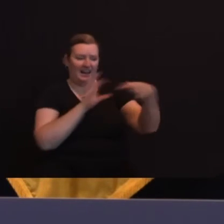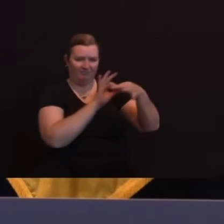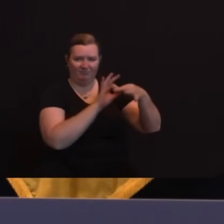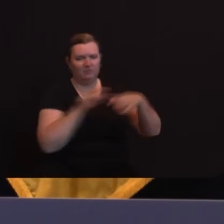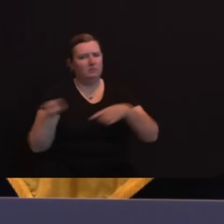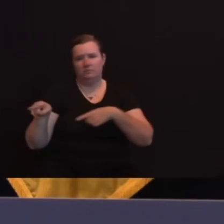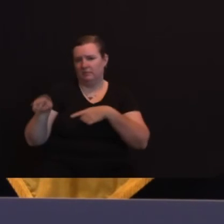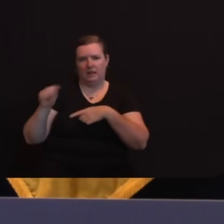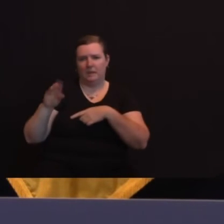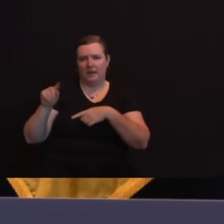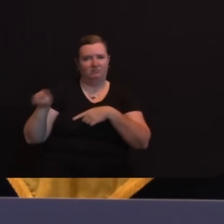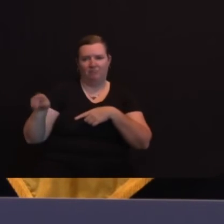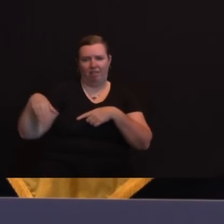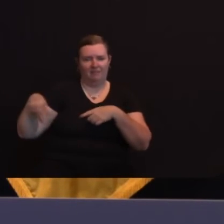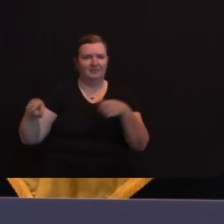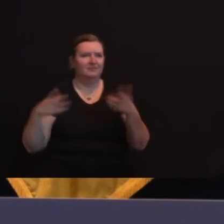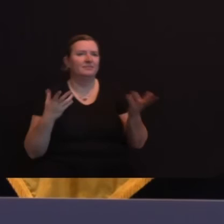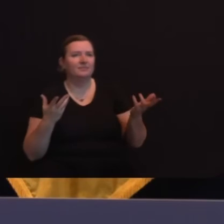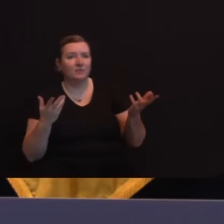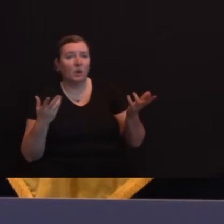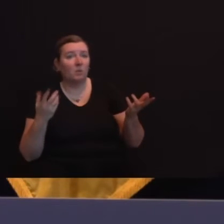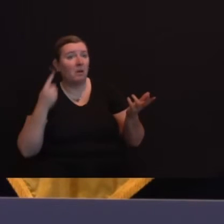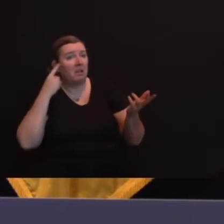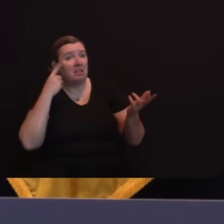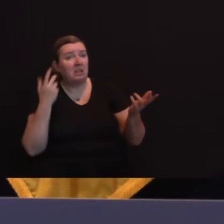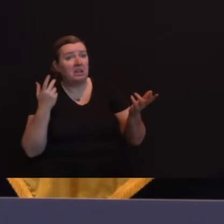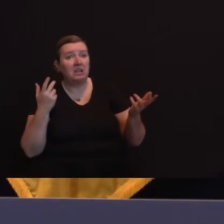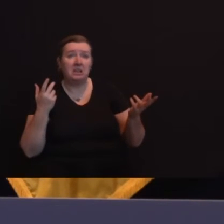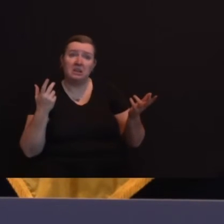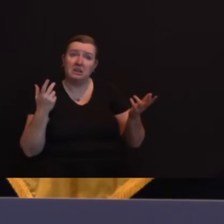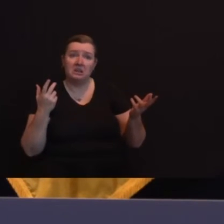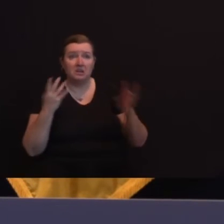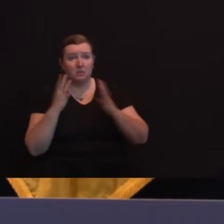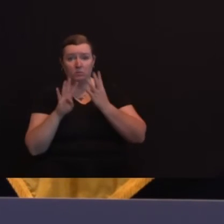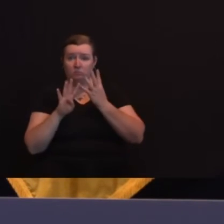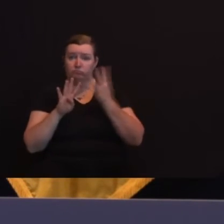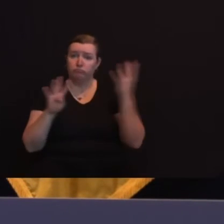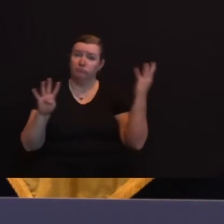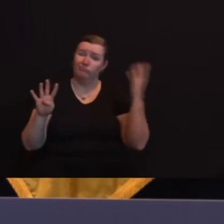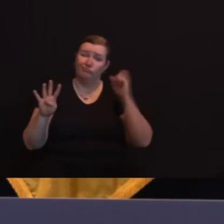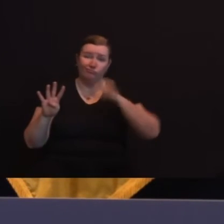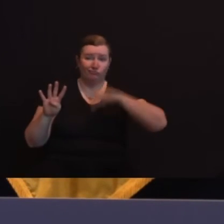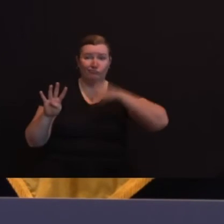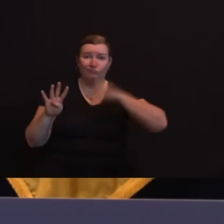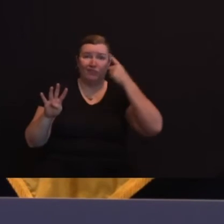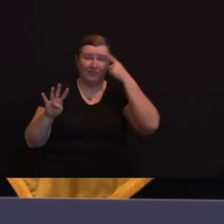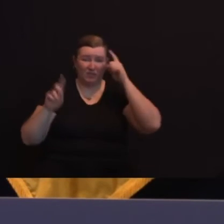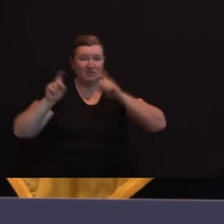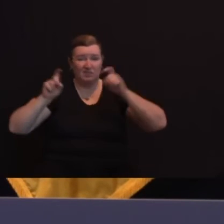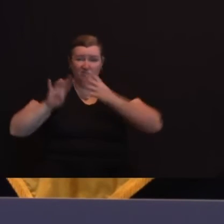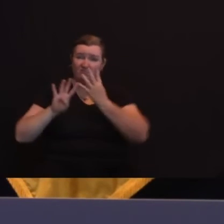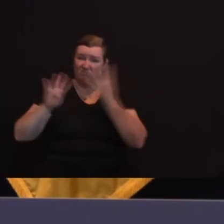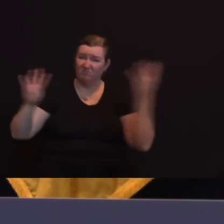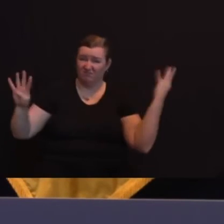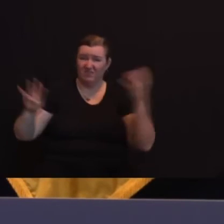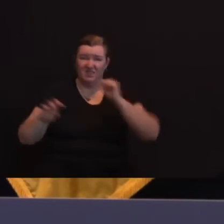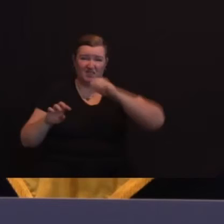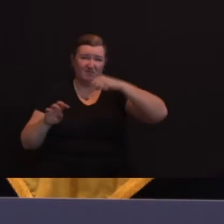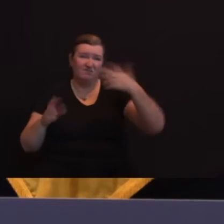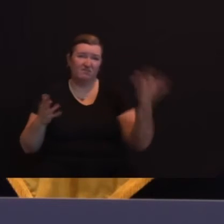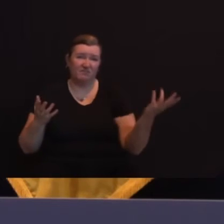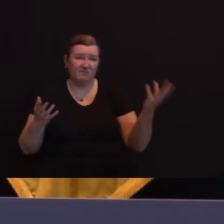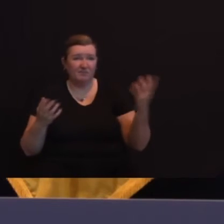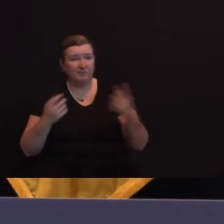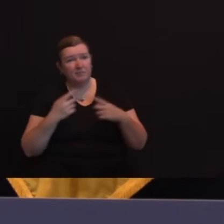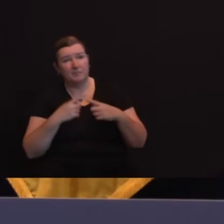go, the lines have gotten longer, so I'm not suggesting we're immune to that. But we are one of, I think, only 5